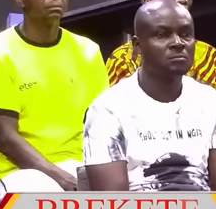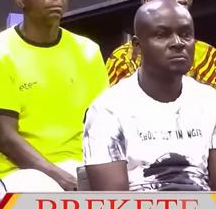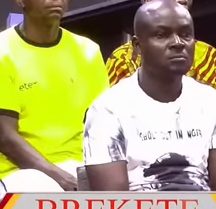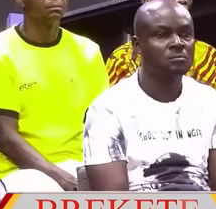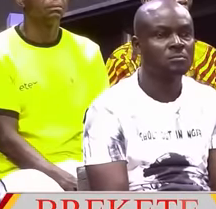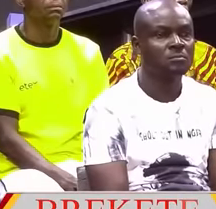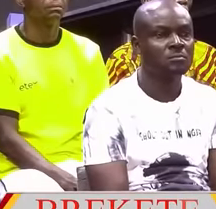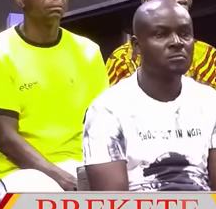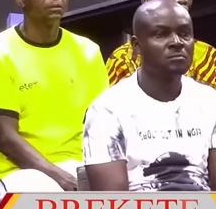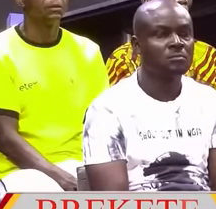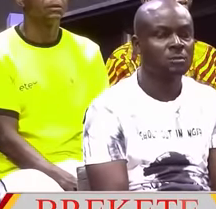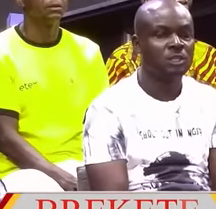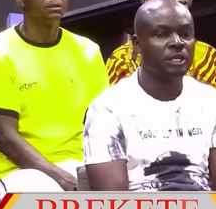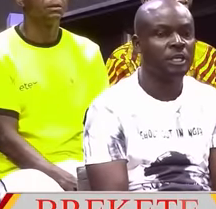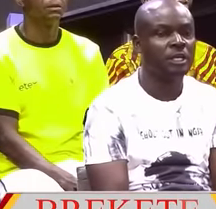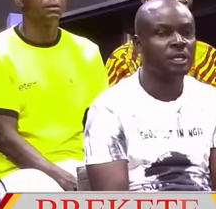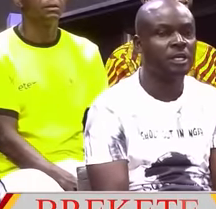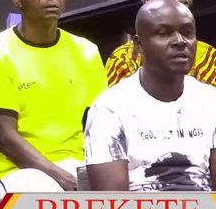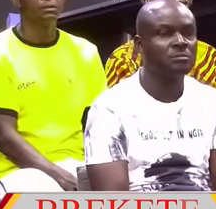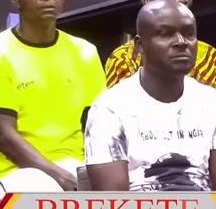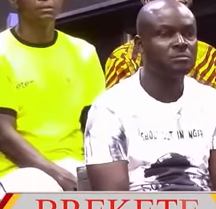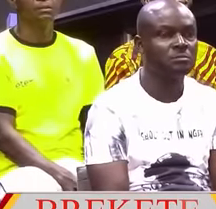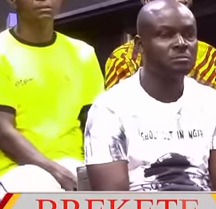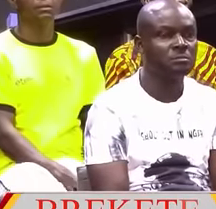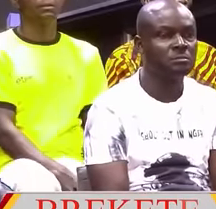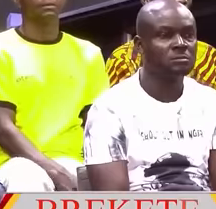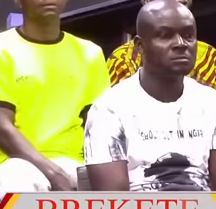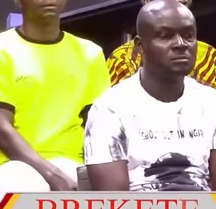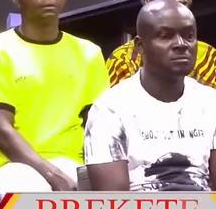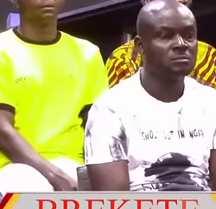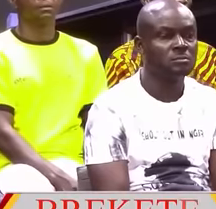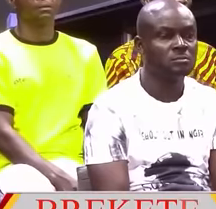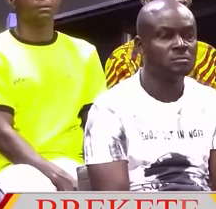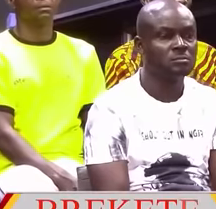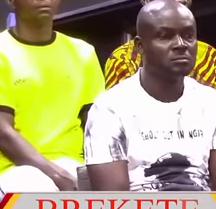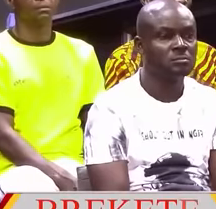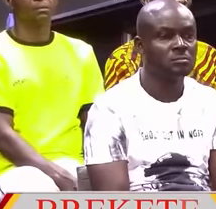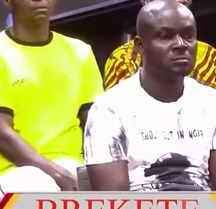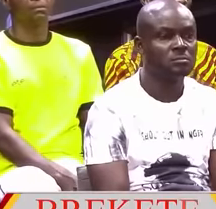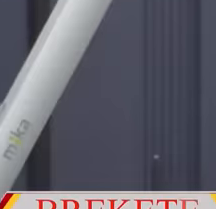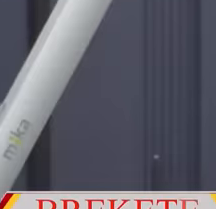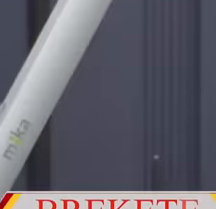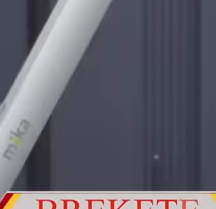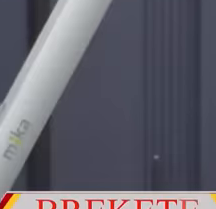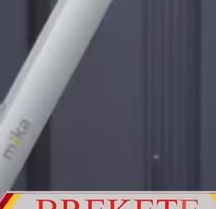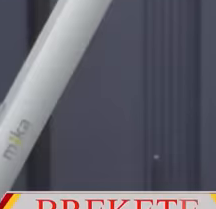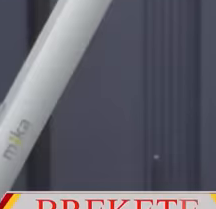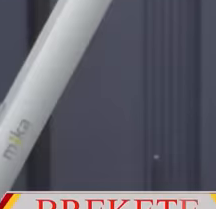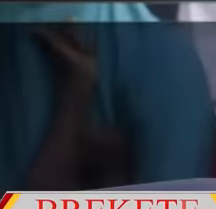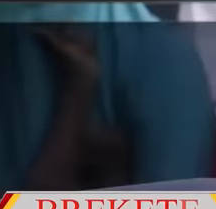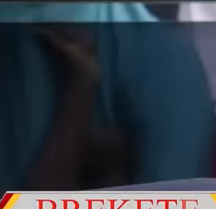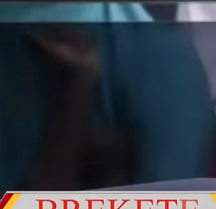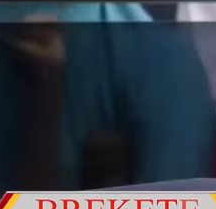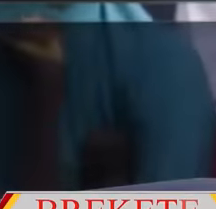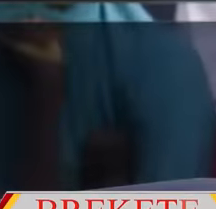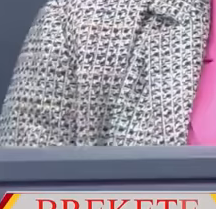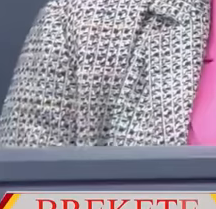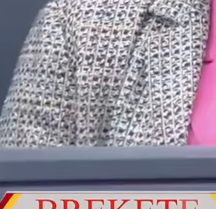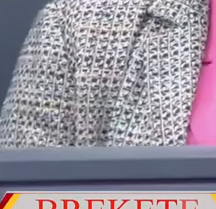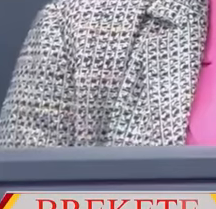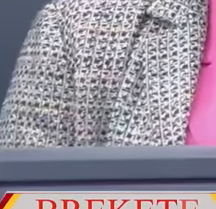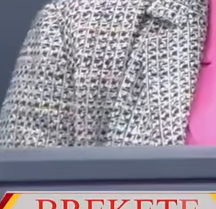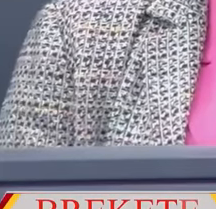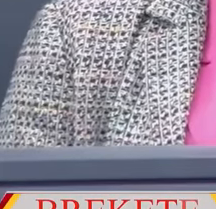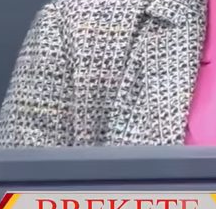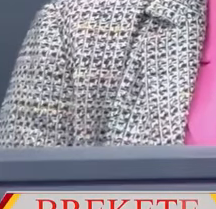under IG, say nay. Nay. Those again say Lagada Mandamboya, Dada and Damodado. They're not come. They